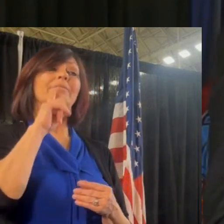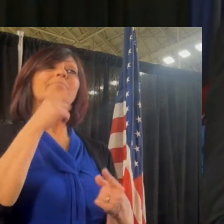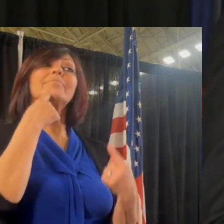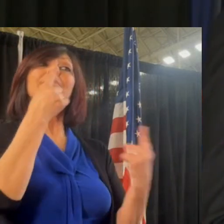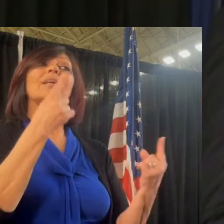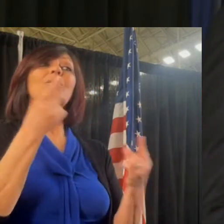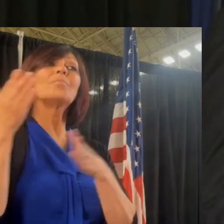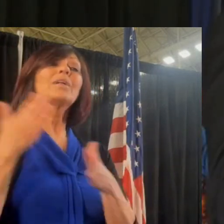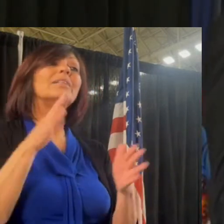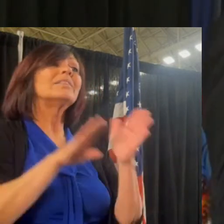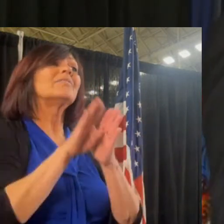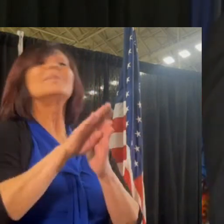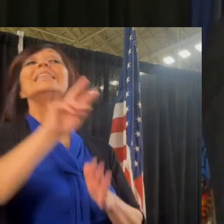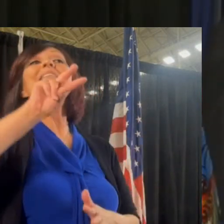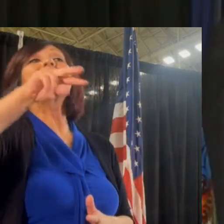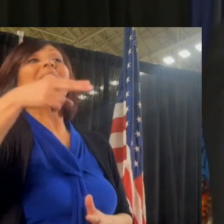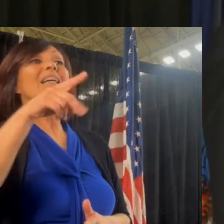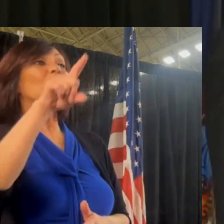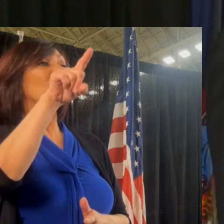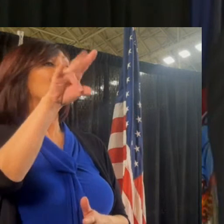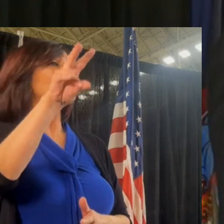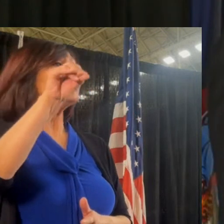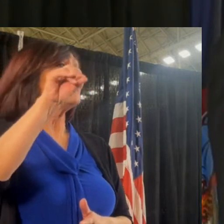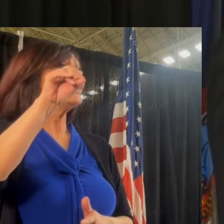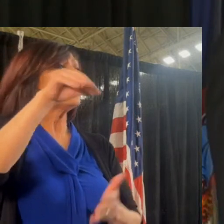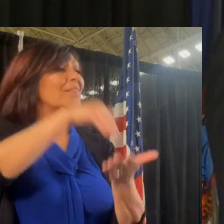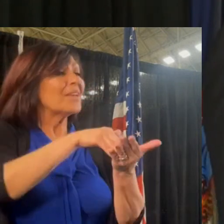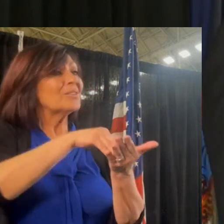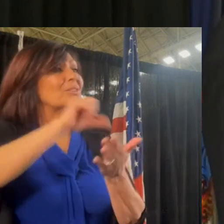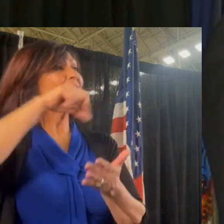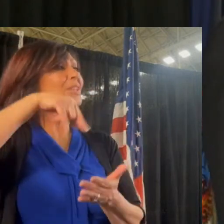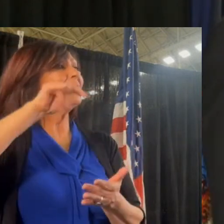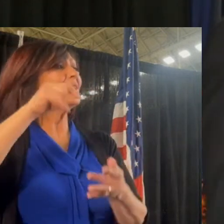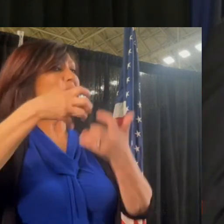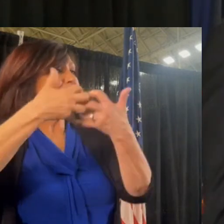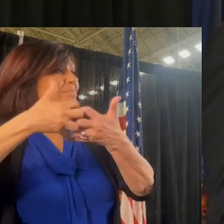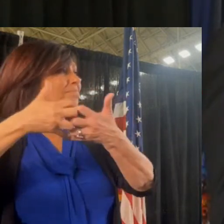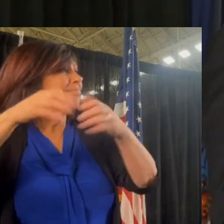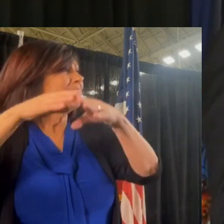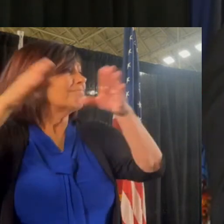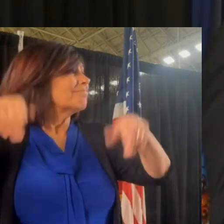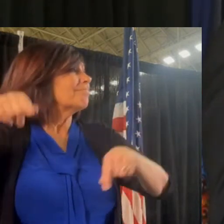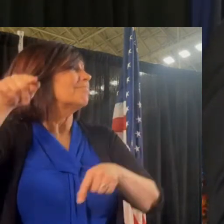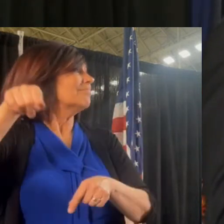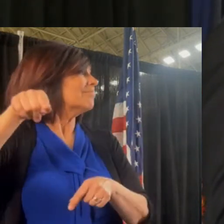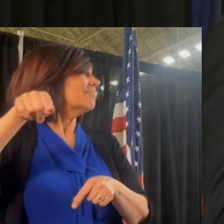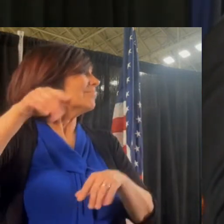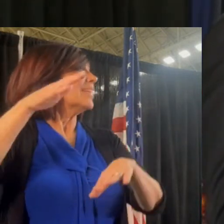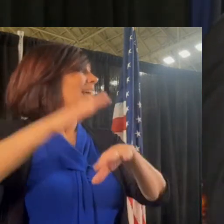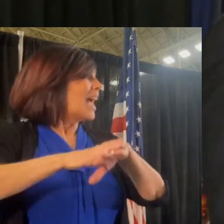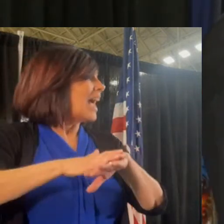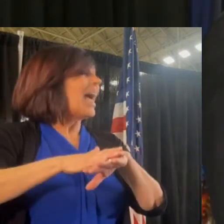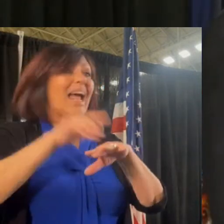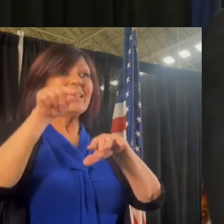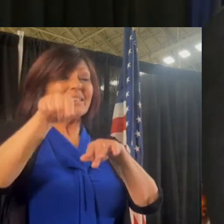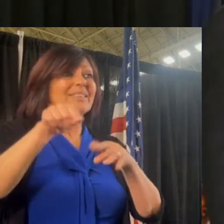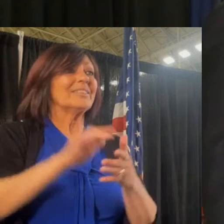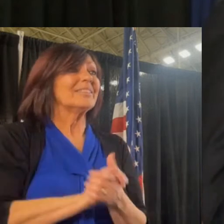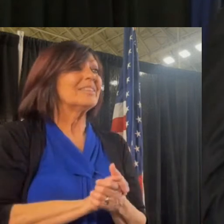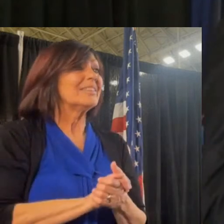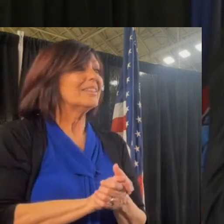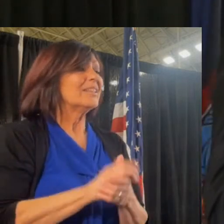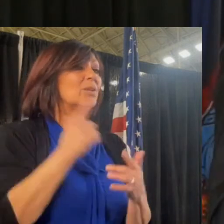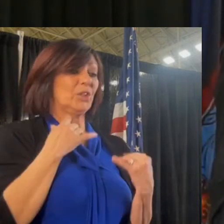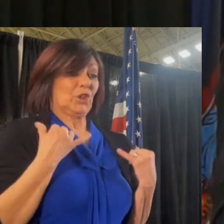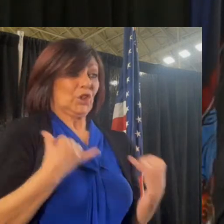develop a second 170,000 square foot manufacturing and warehouse facility on the site. And